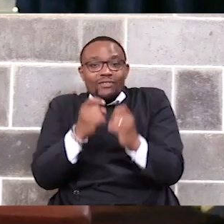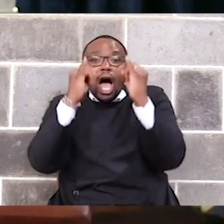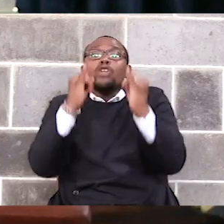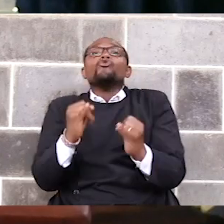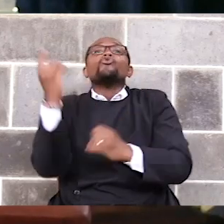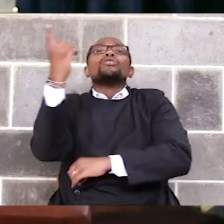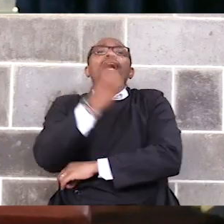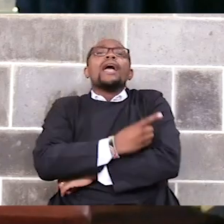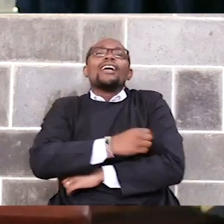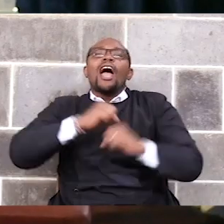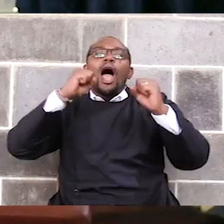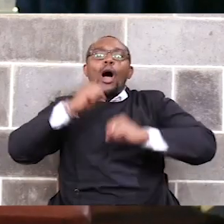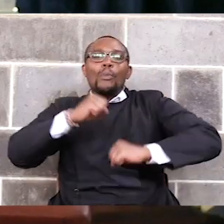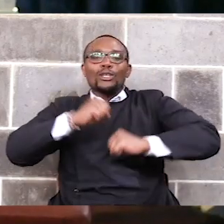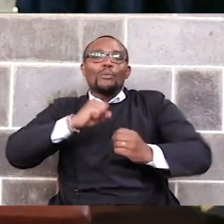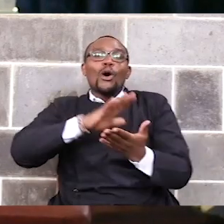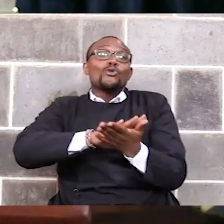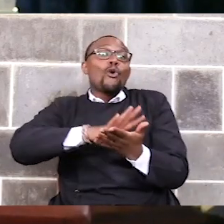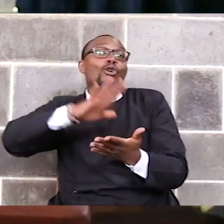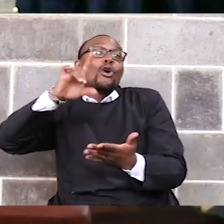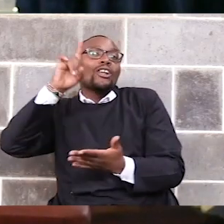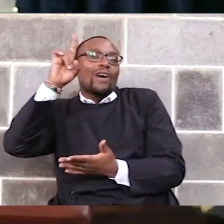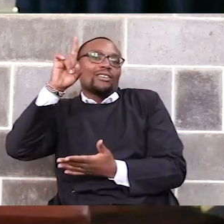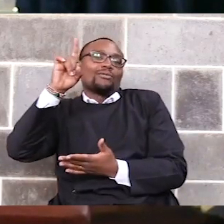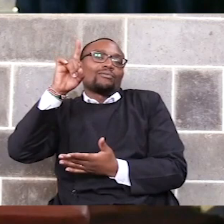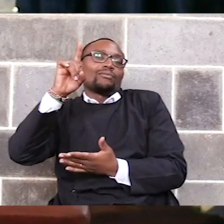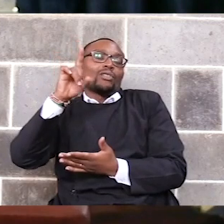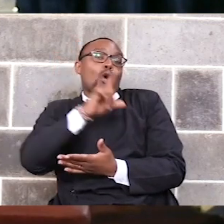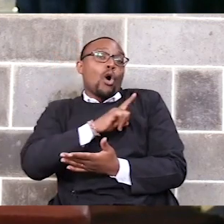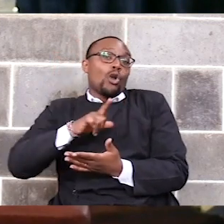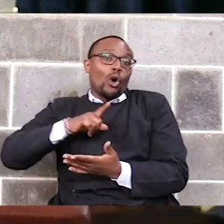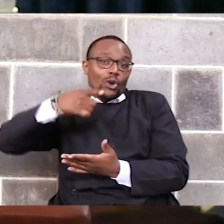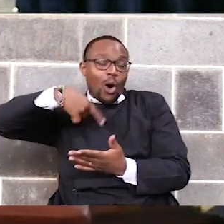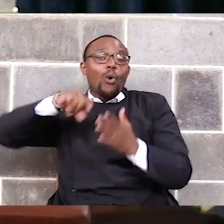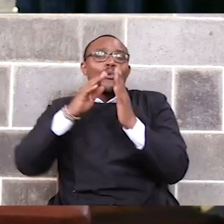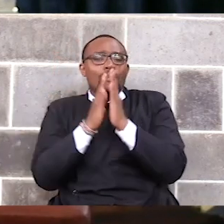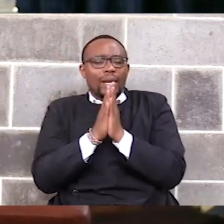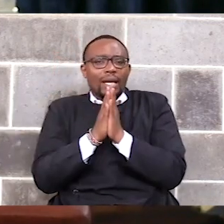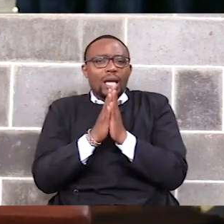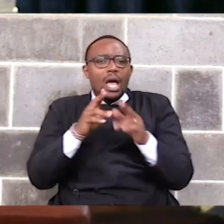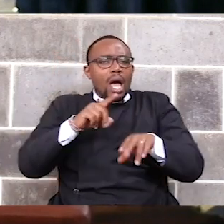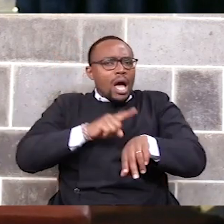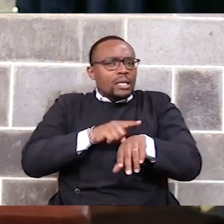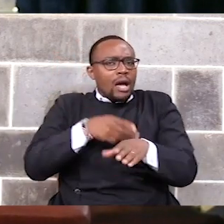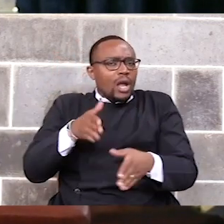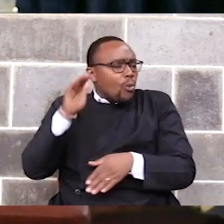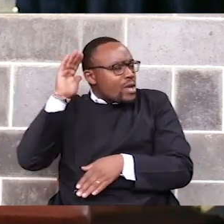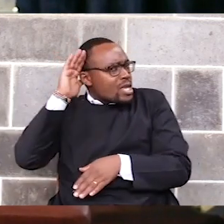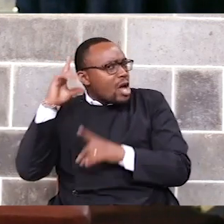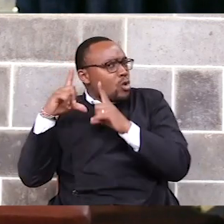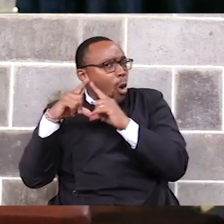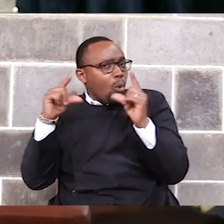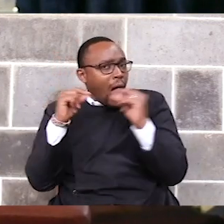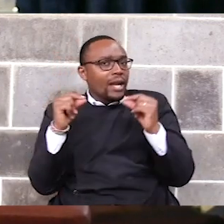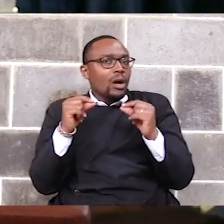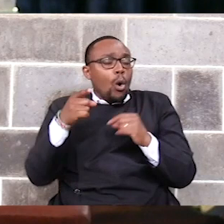so that we may glorify you and live for you. Father God, we pray as we settle down to listen to your word, we pray for your Holy